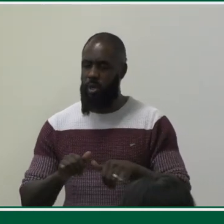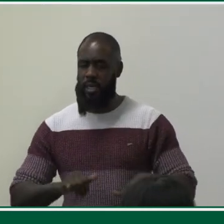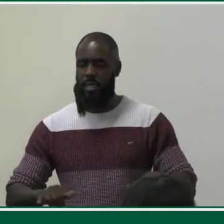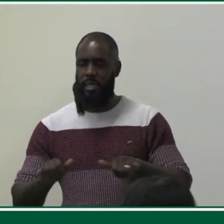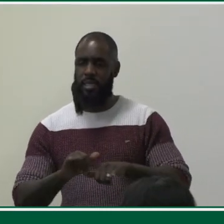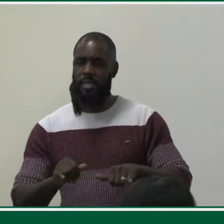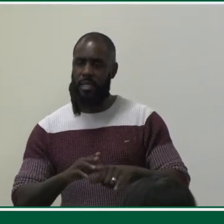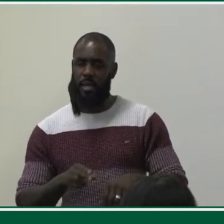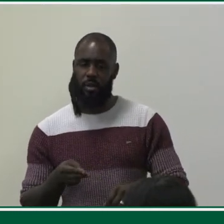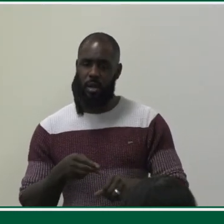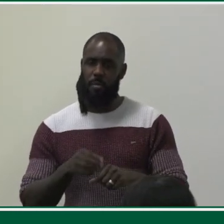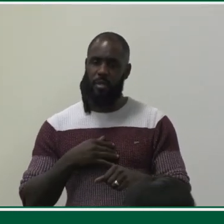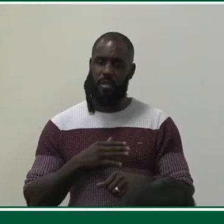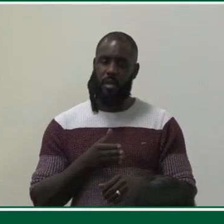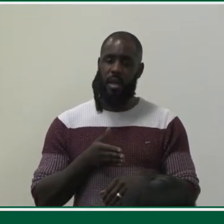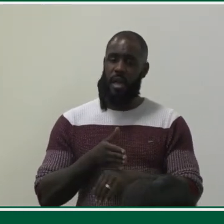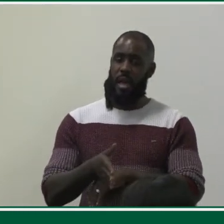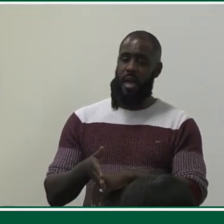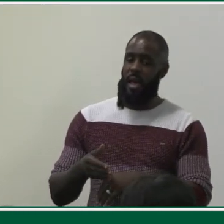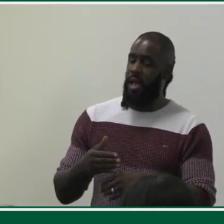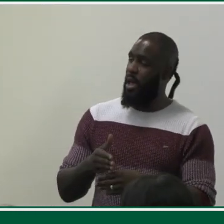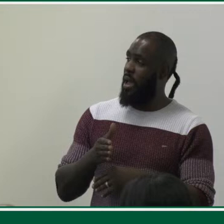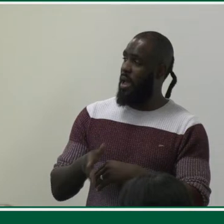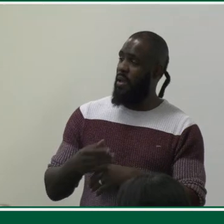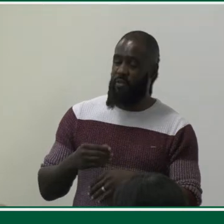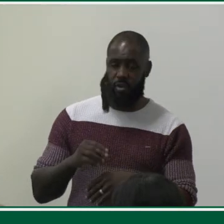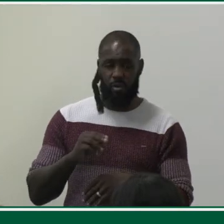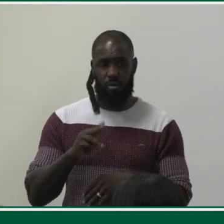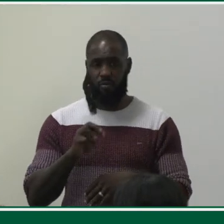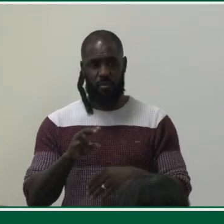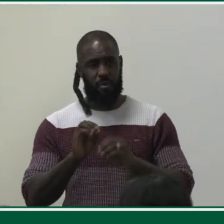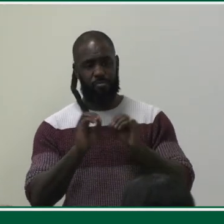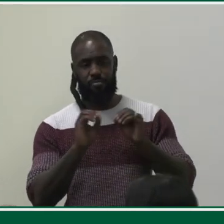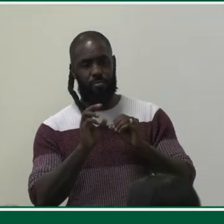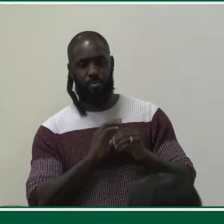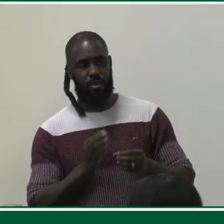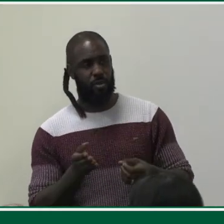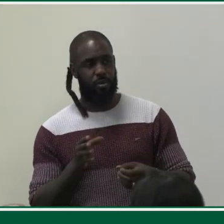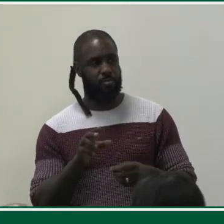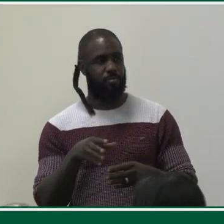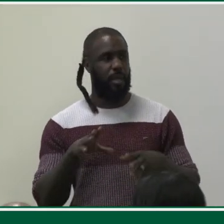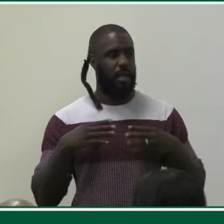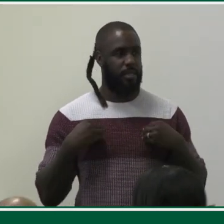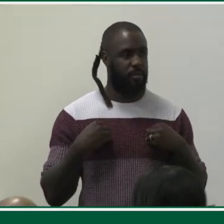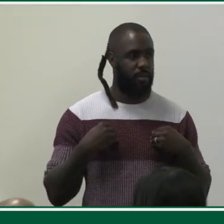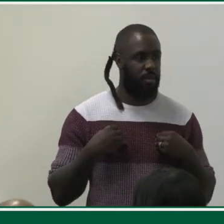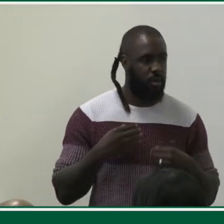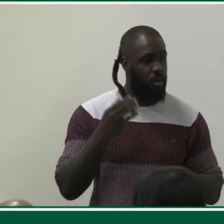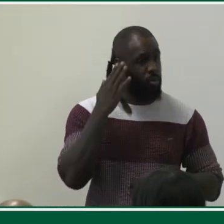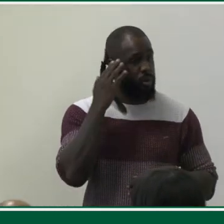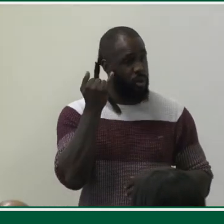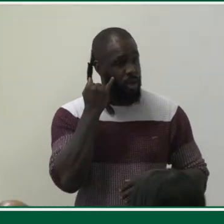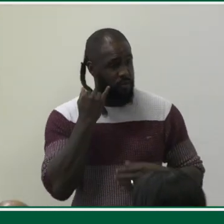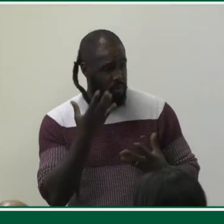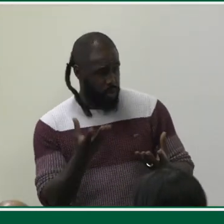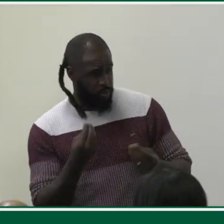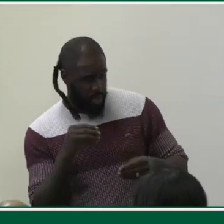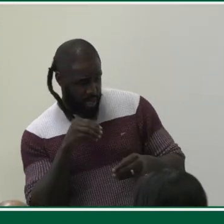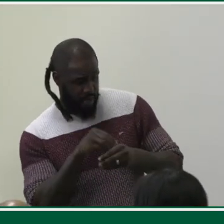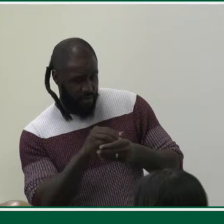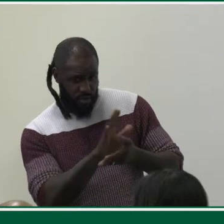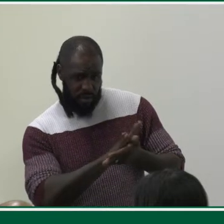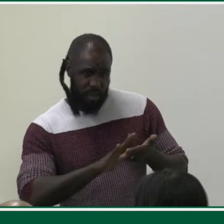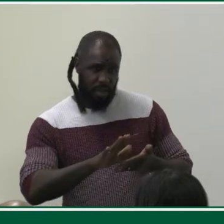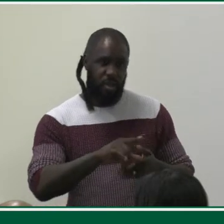any applications. High school students should know that if they want to be part of the college, they'll be admitted